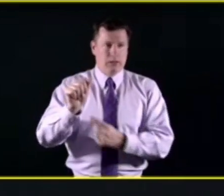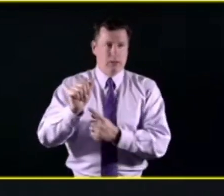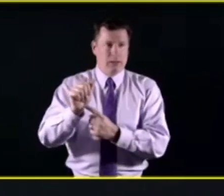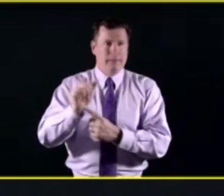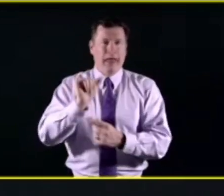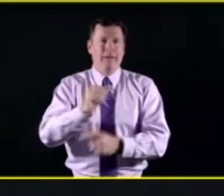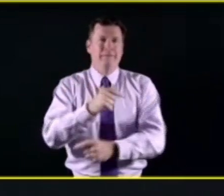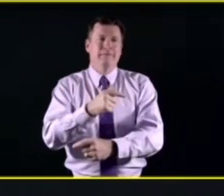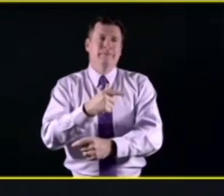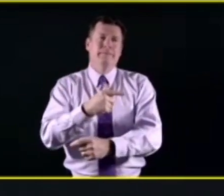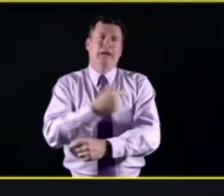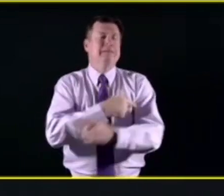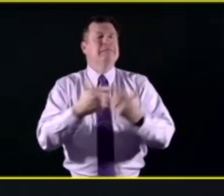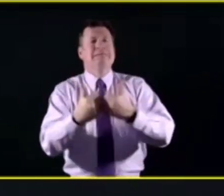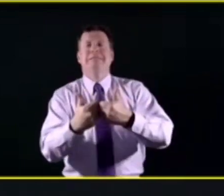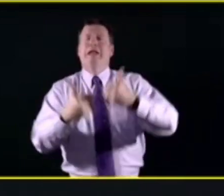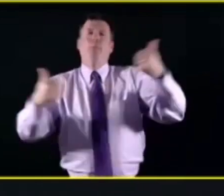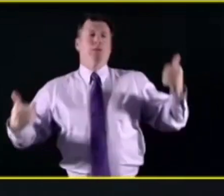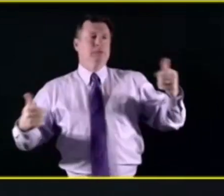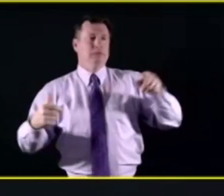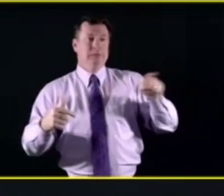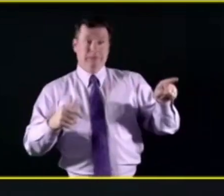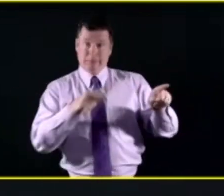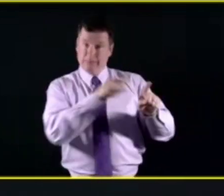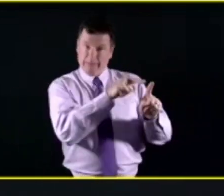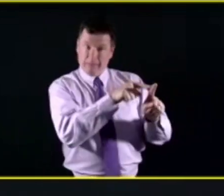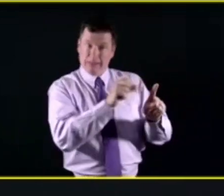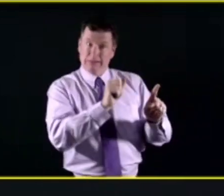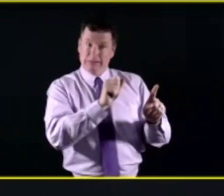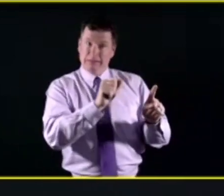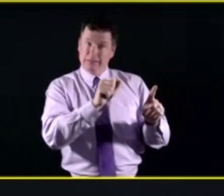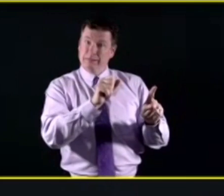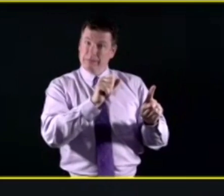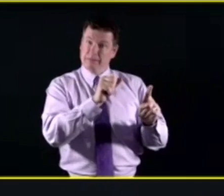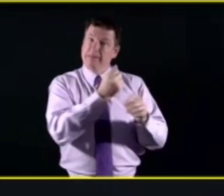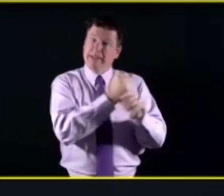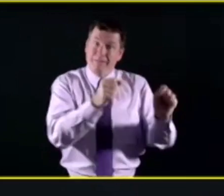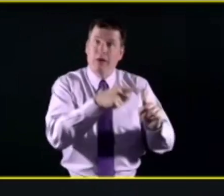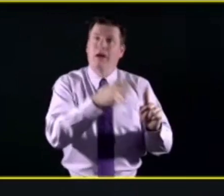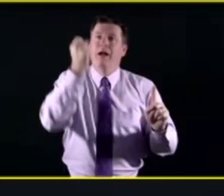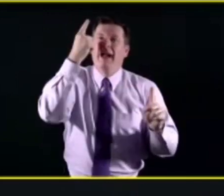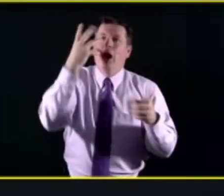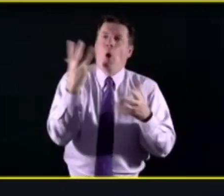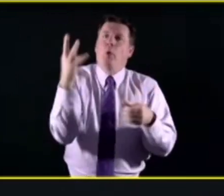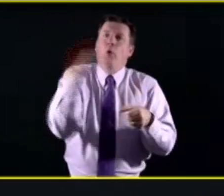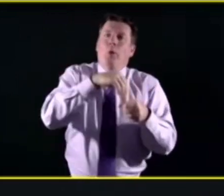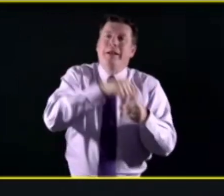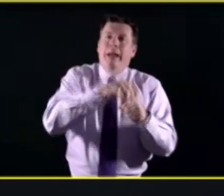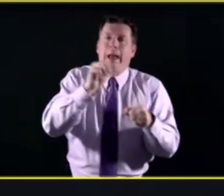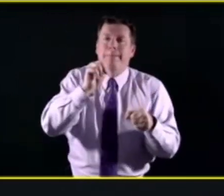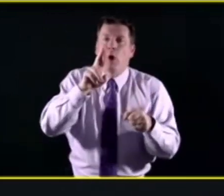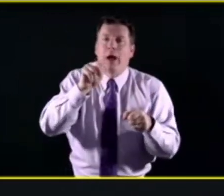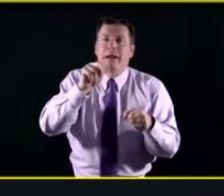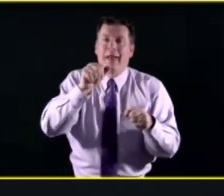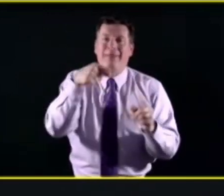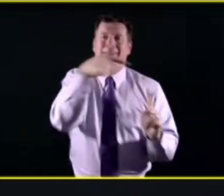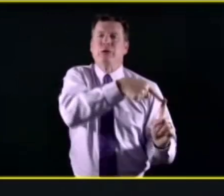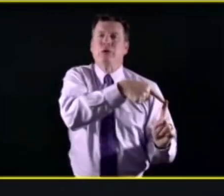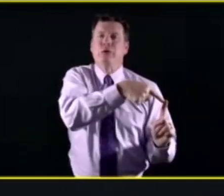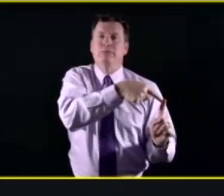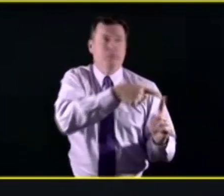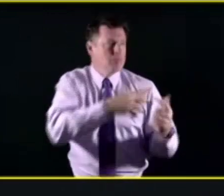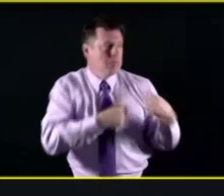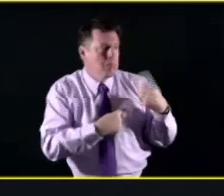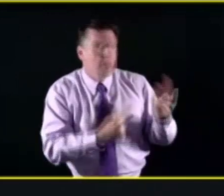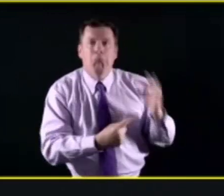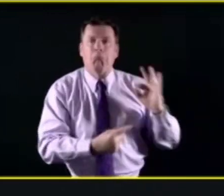vaccine study that we're embarking on is also being done in Germany at the present time, where people are currently